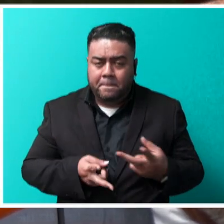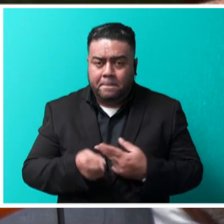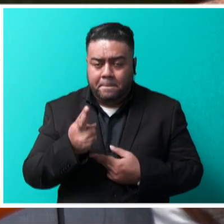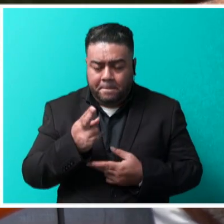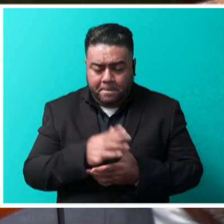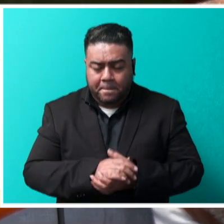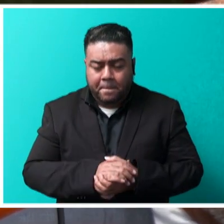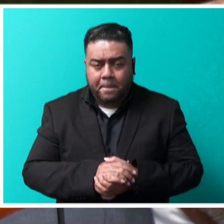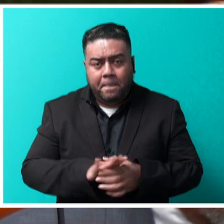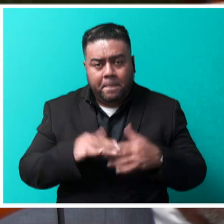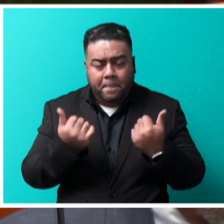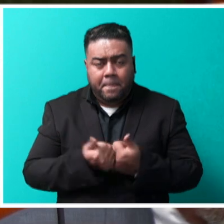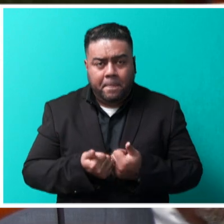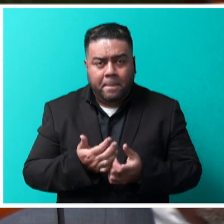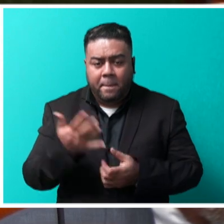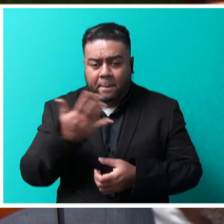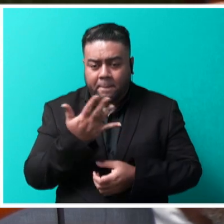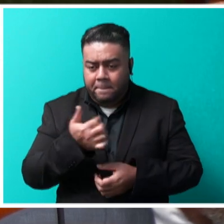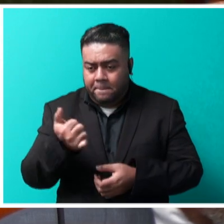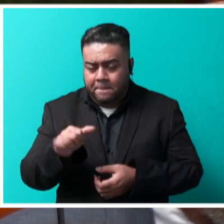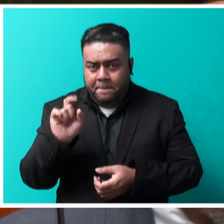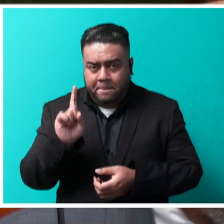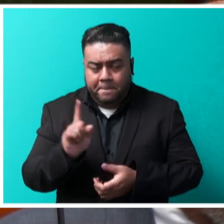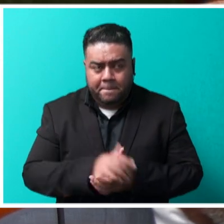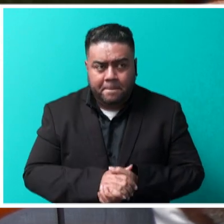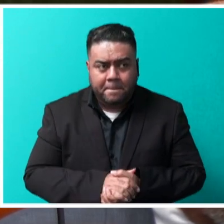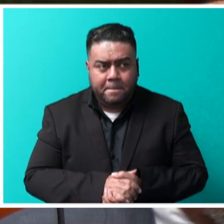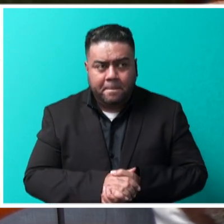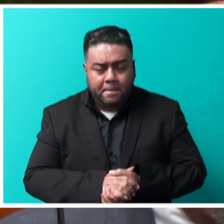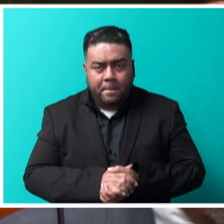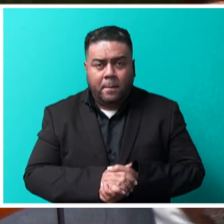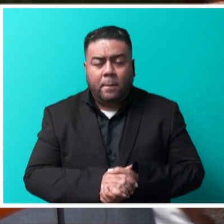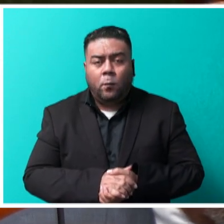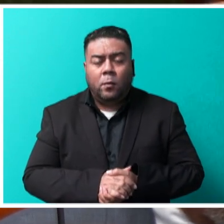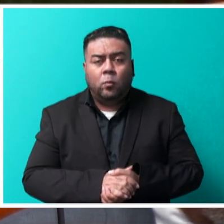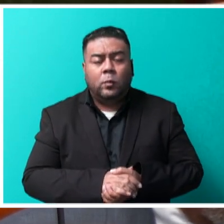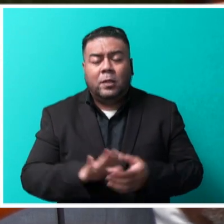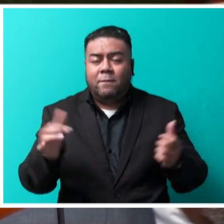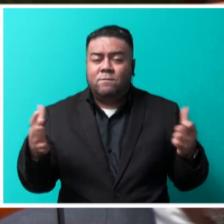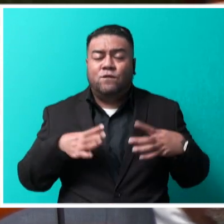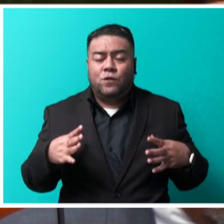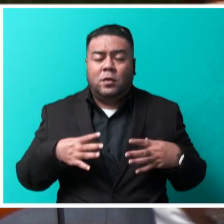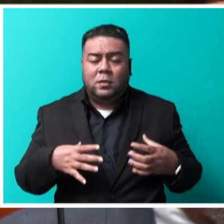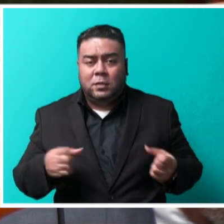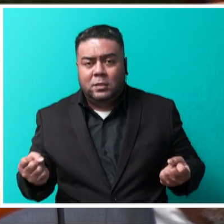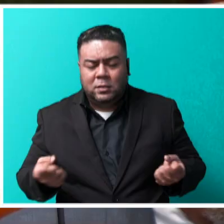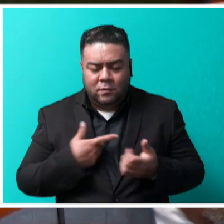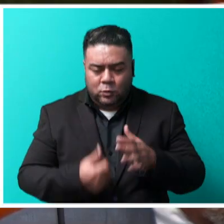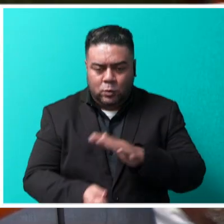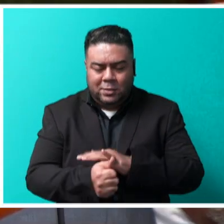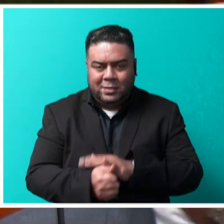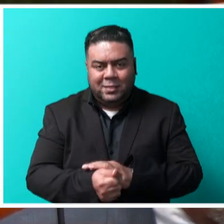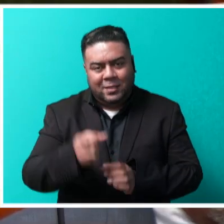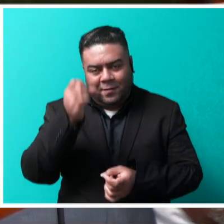Protection Helpline 1561, providing our beneficiaries with a dedicated toll-free service to access information,